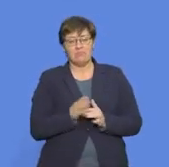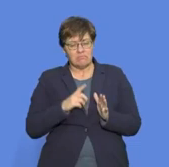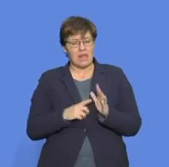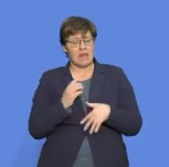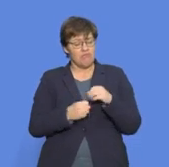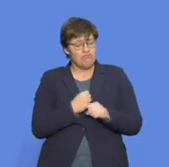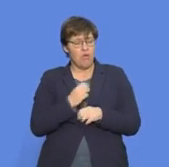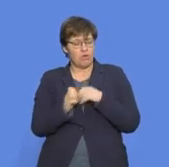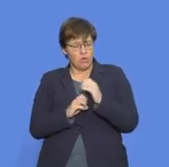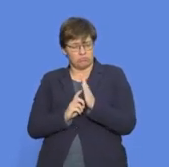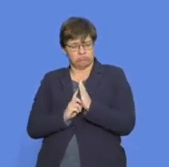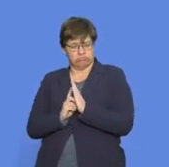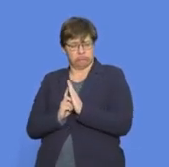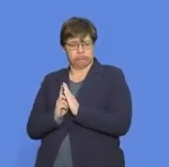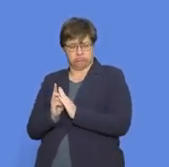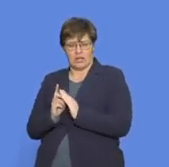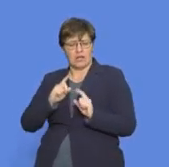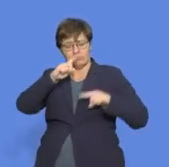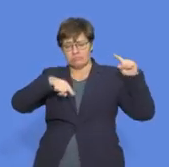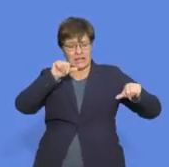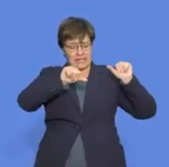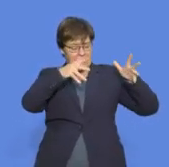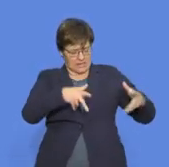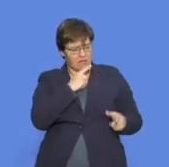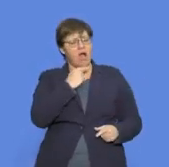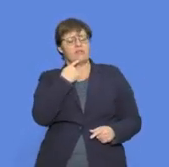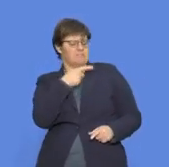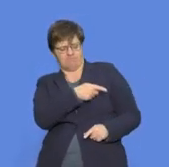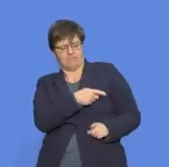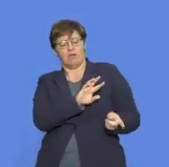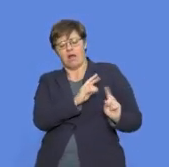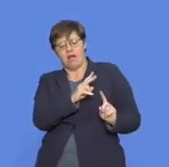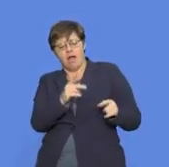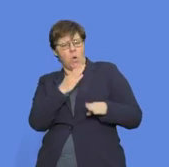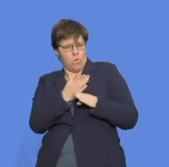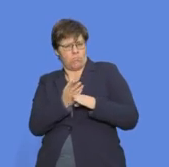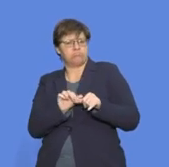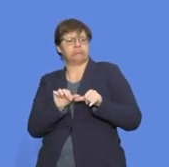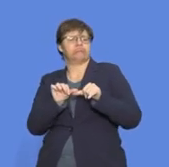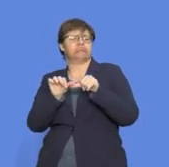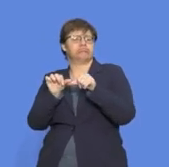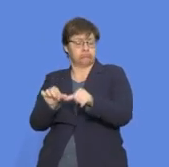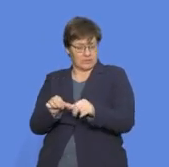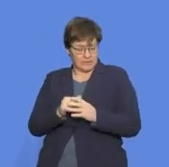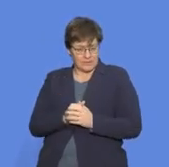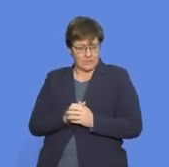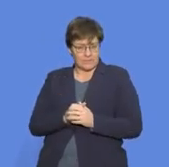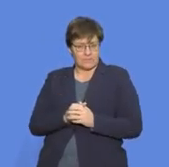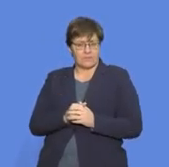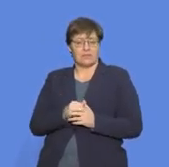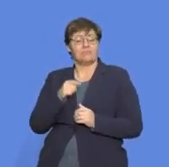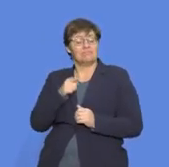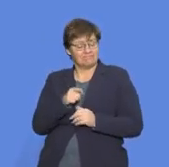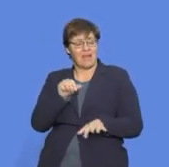years by many different scientists. So there's lots of scientists that have worked on it, and it is regarded as a